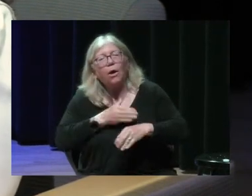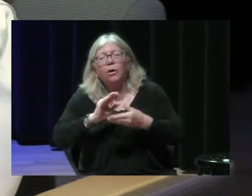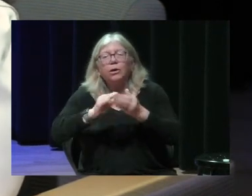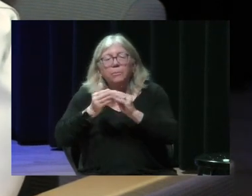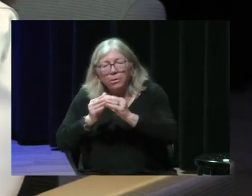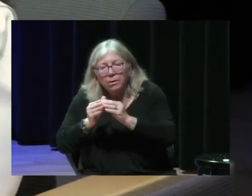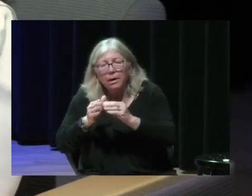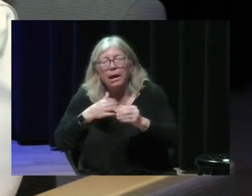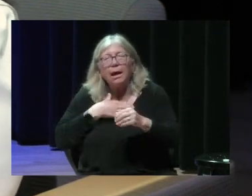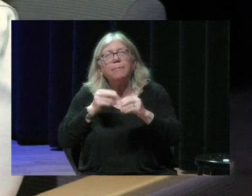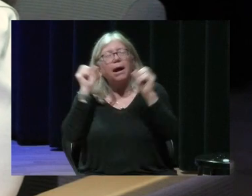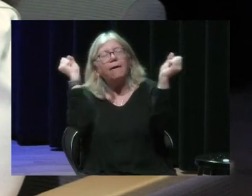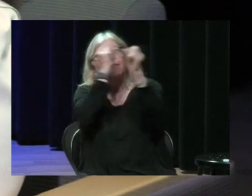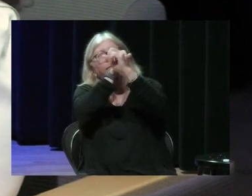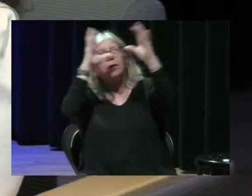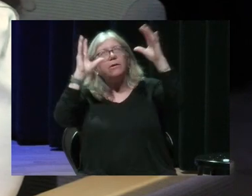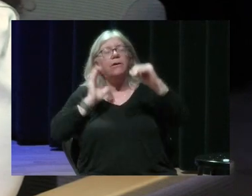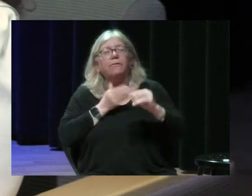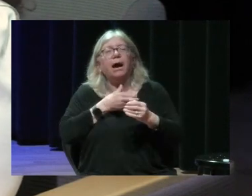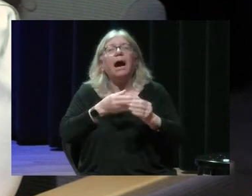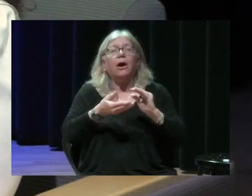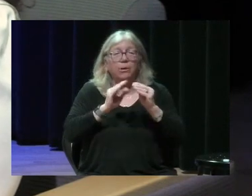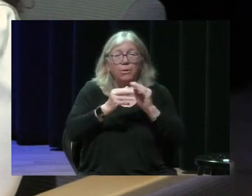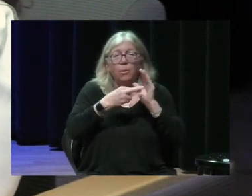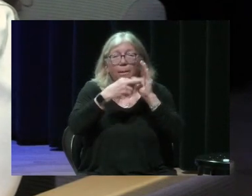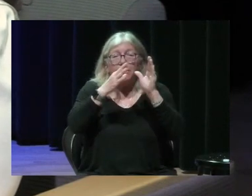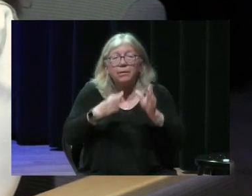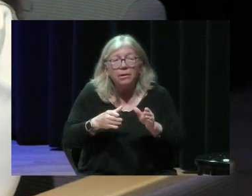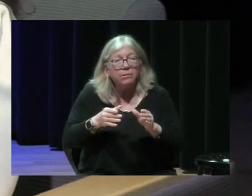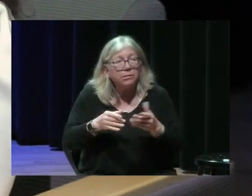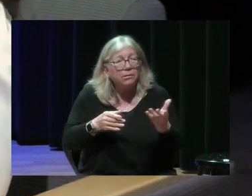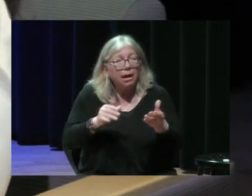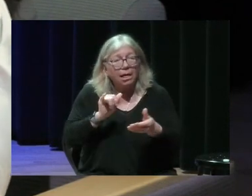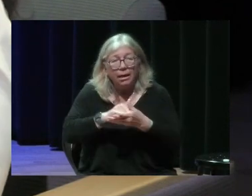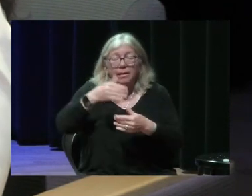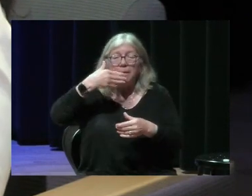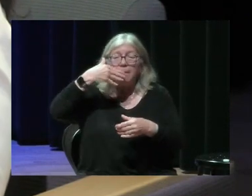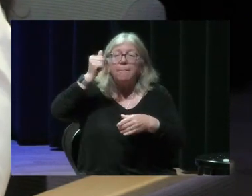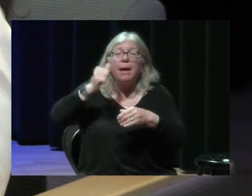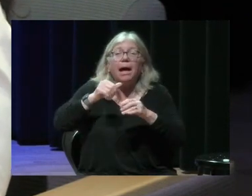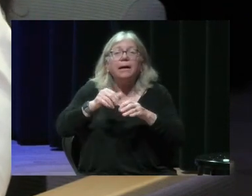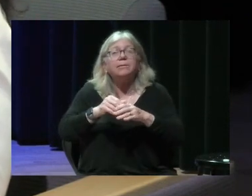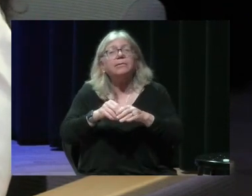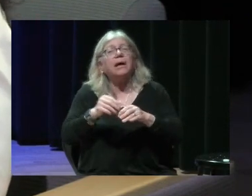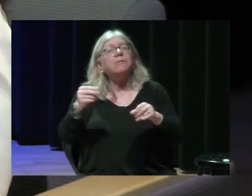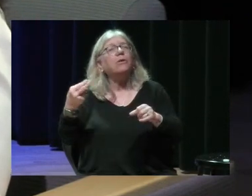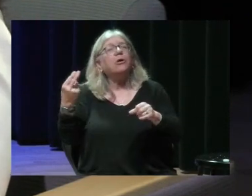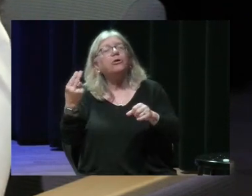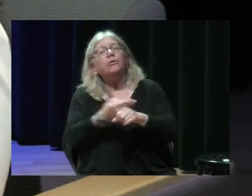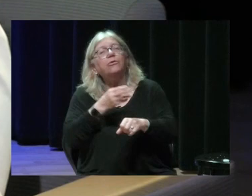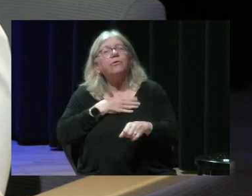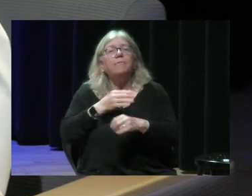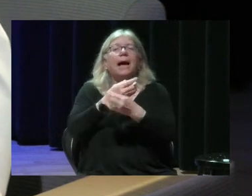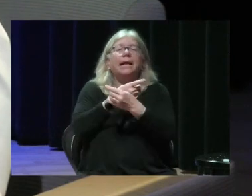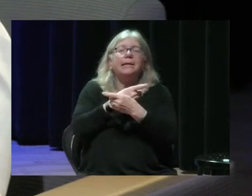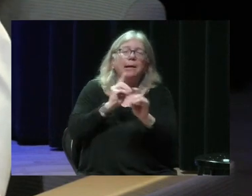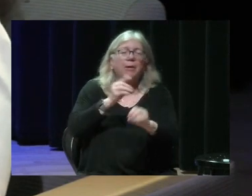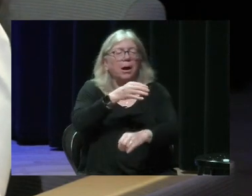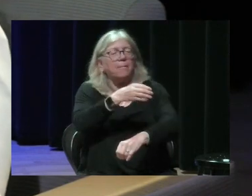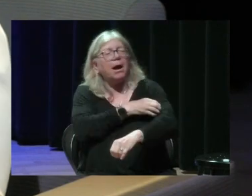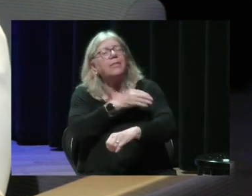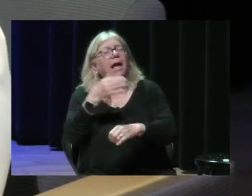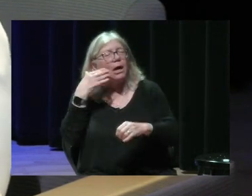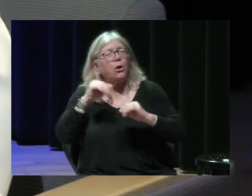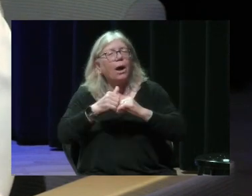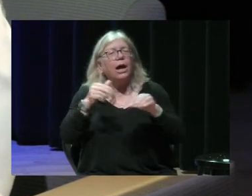and my vision for our community to this representative is the best exercise of my democratic power that I know how to use